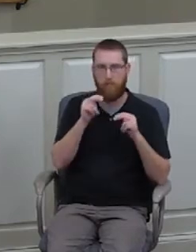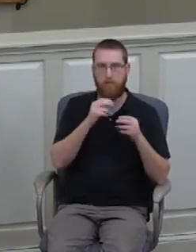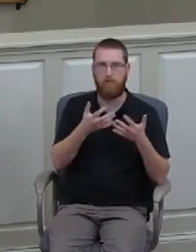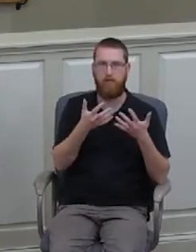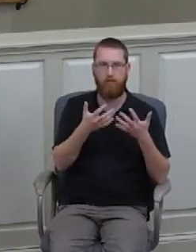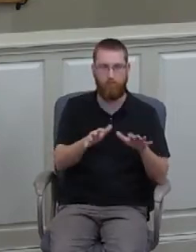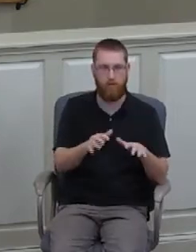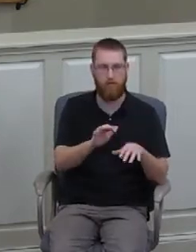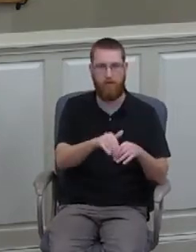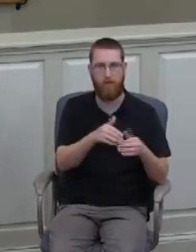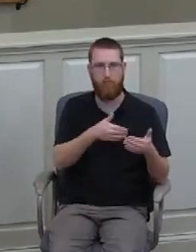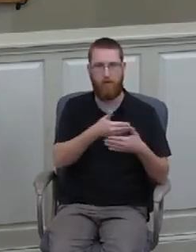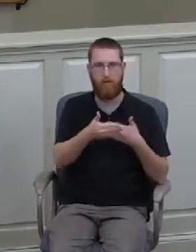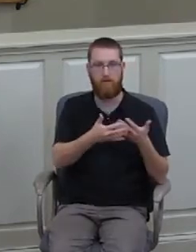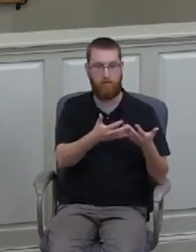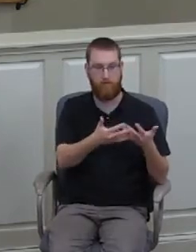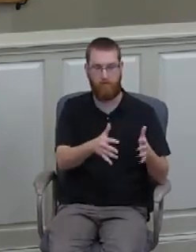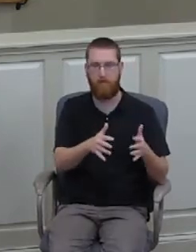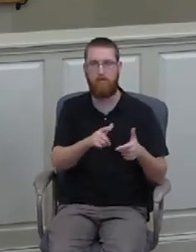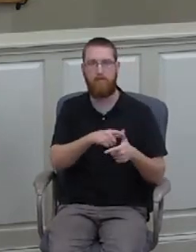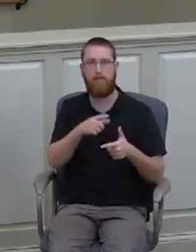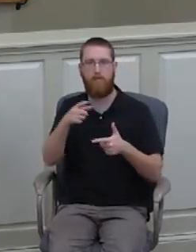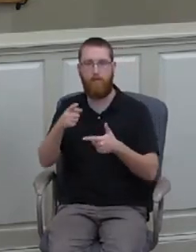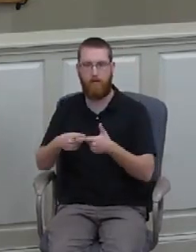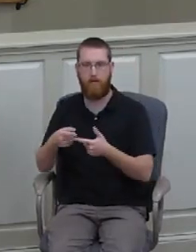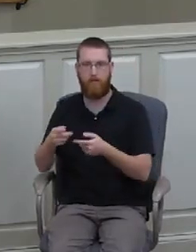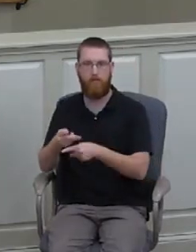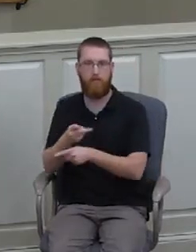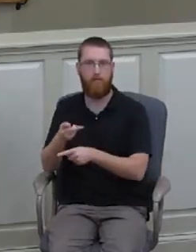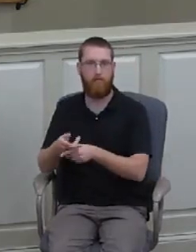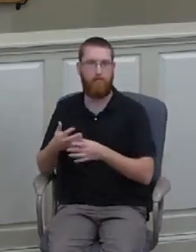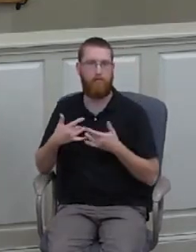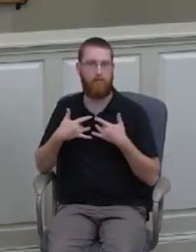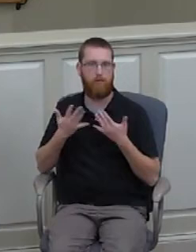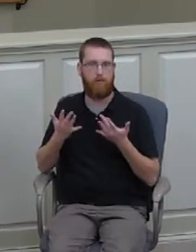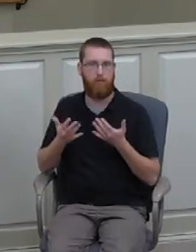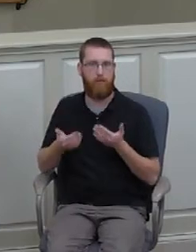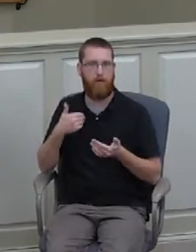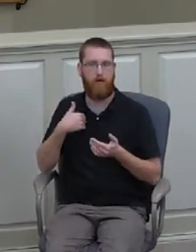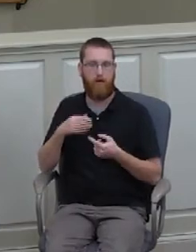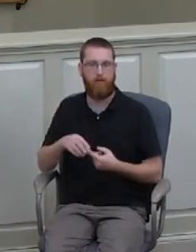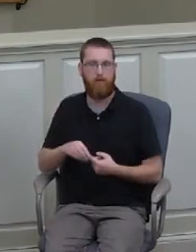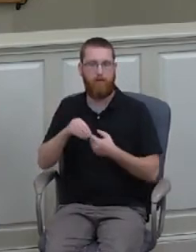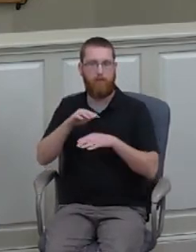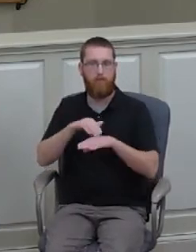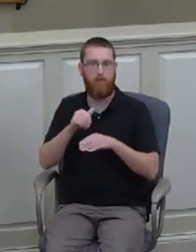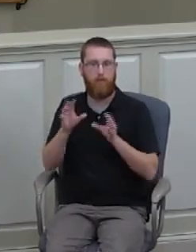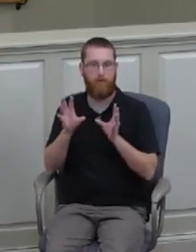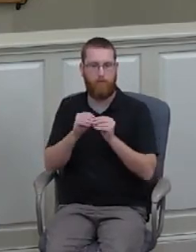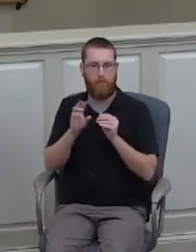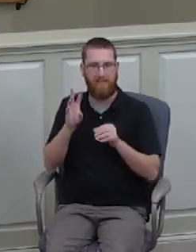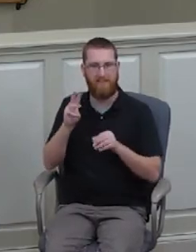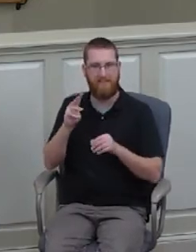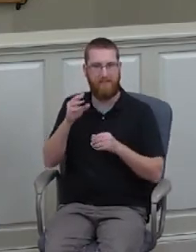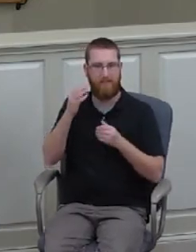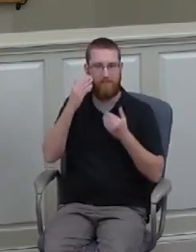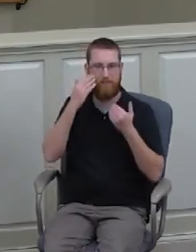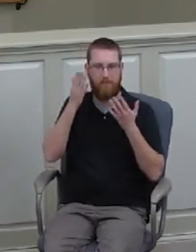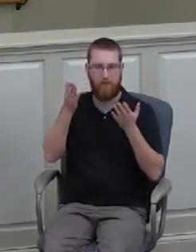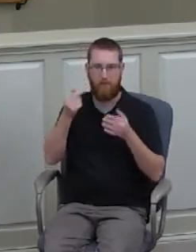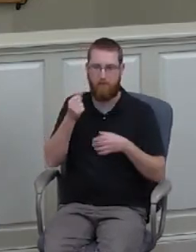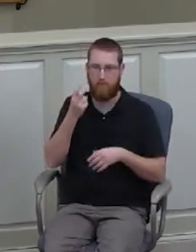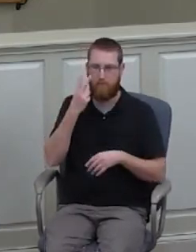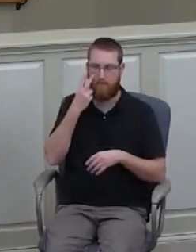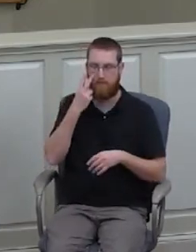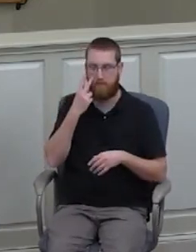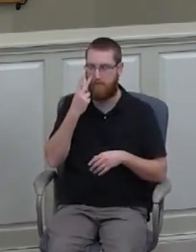complete. Okay, that was my question. So we may need another special meeting Perhaps. later that week or the 16th anyway. Right. And please